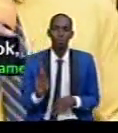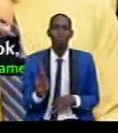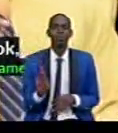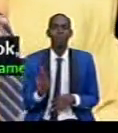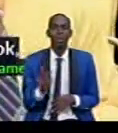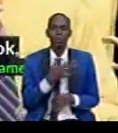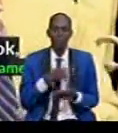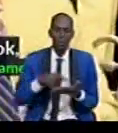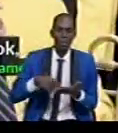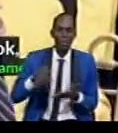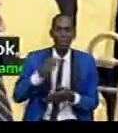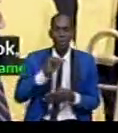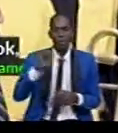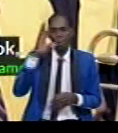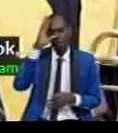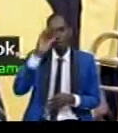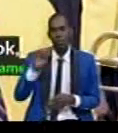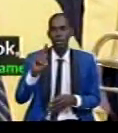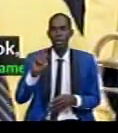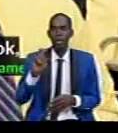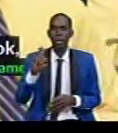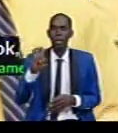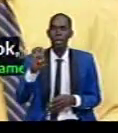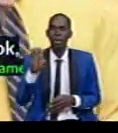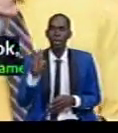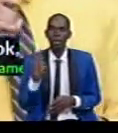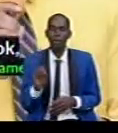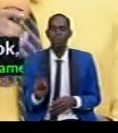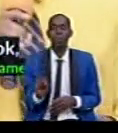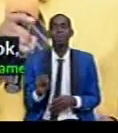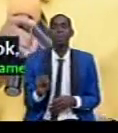brook, and paid a man's